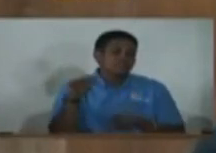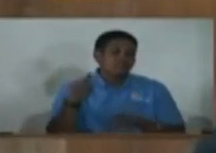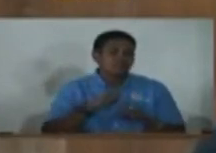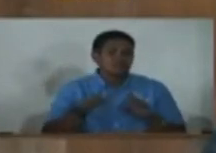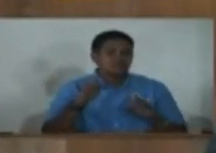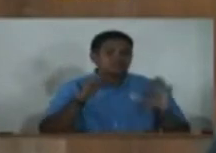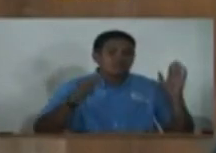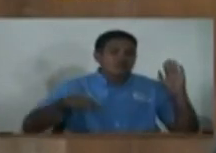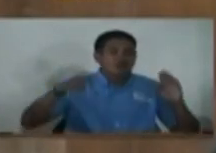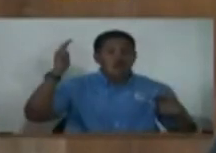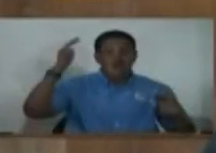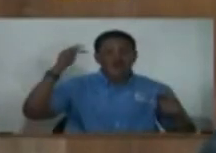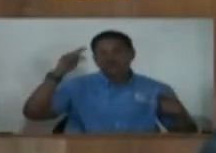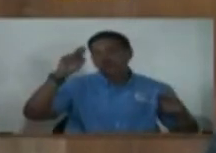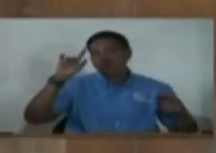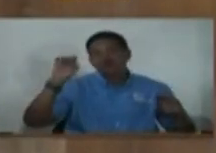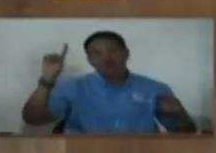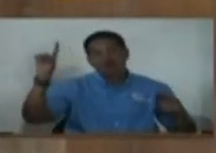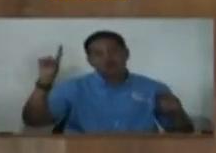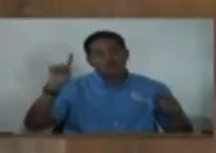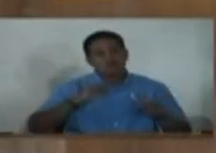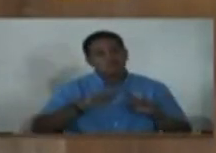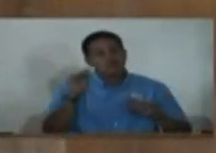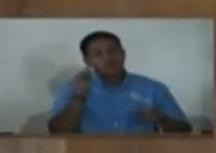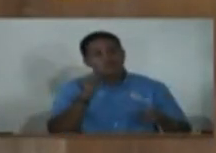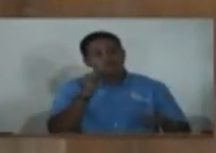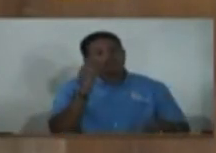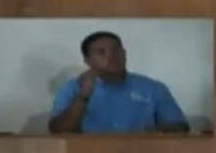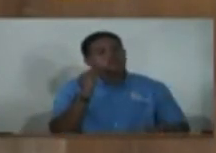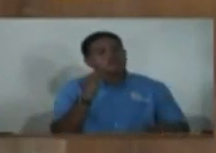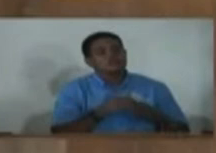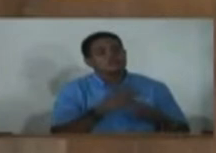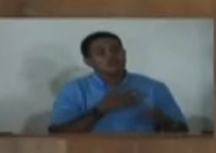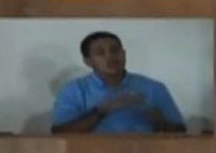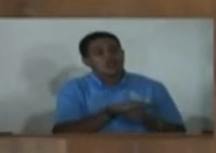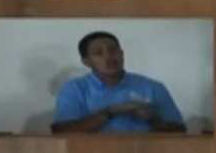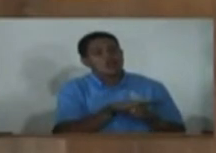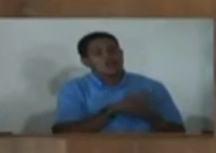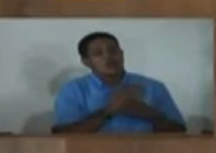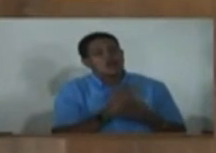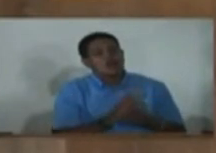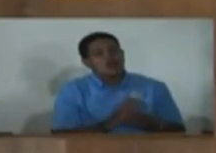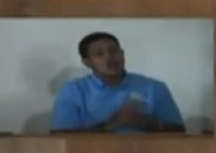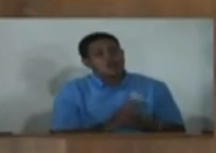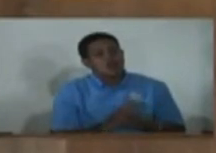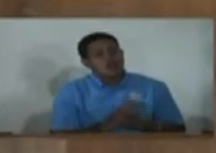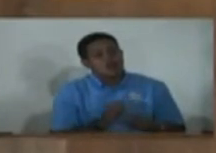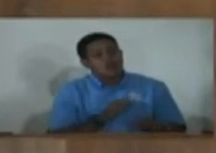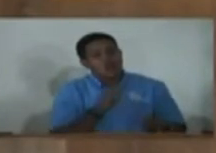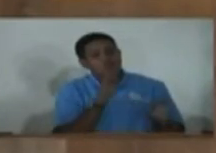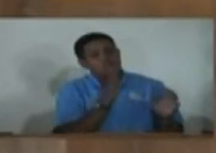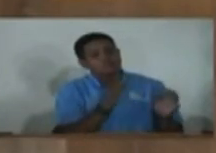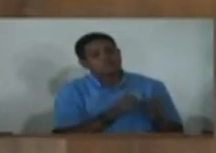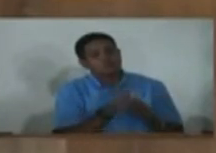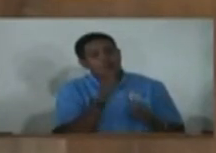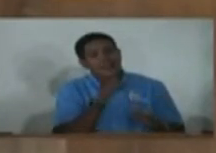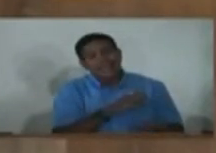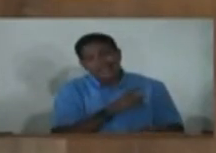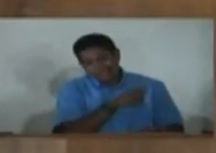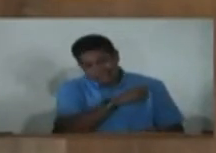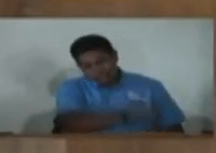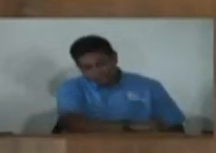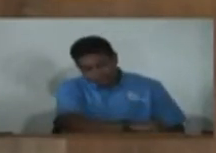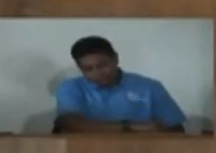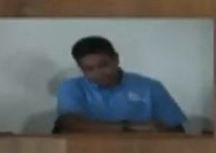high profile one. But everyday experience in my constituency, I was speaking to a lady